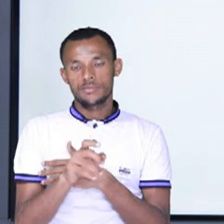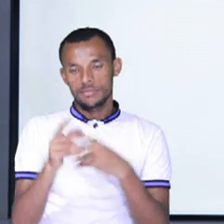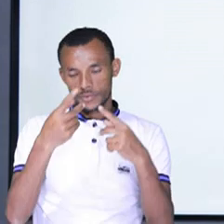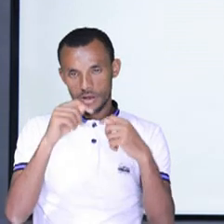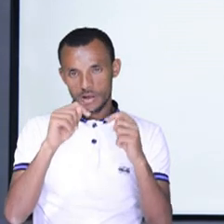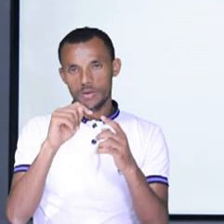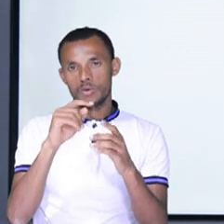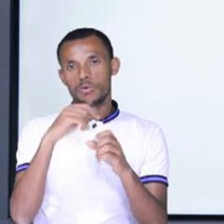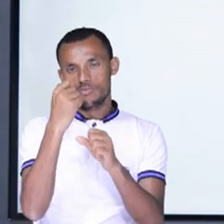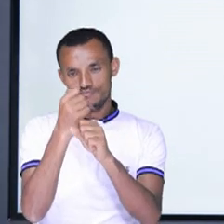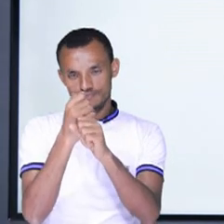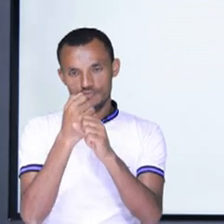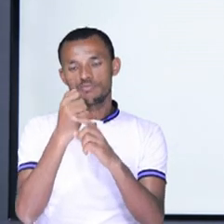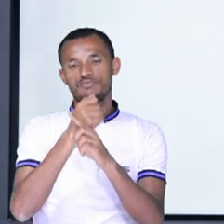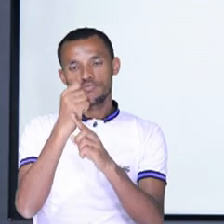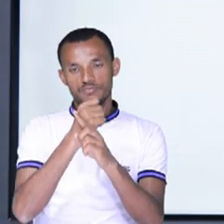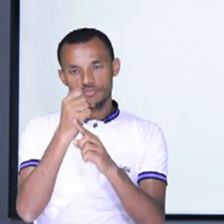Try to do exercise 3.